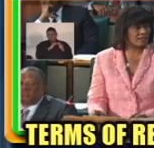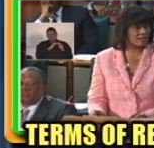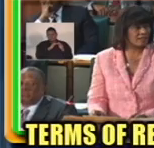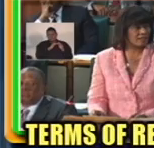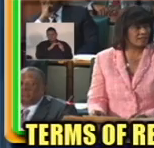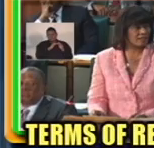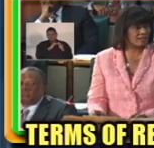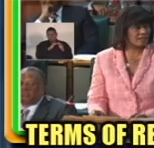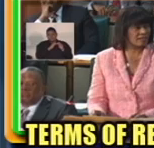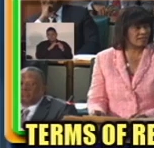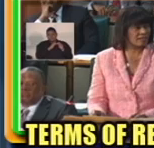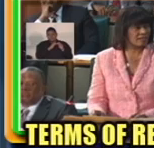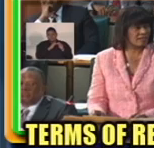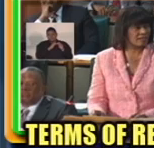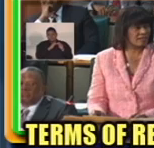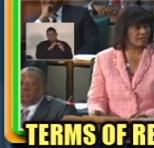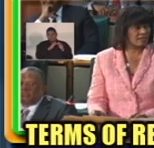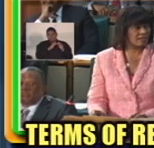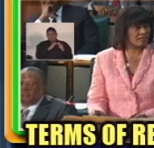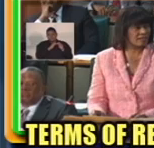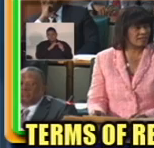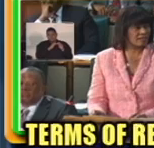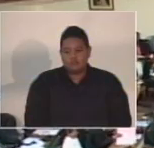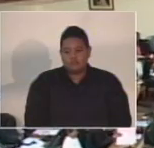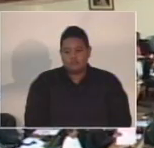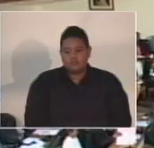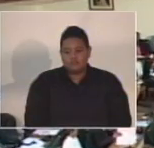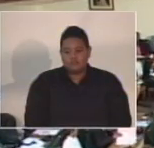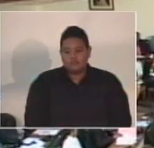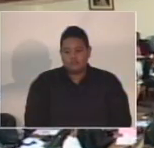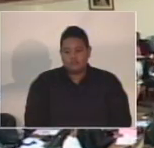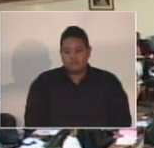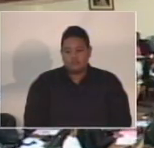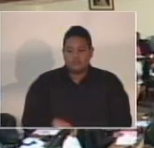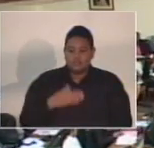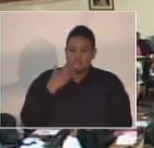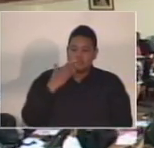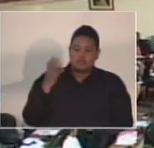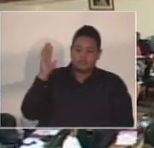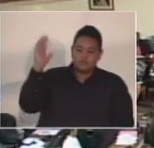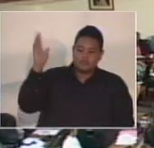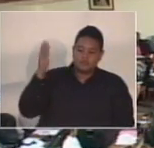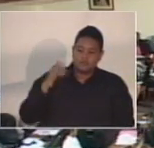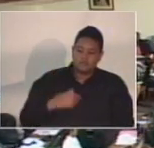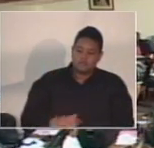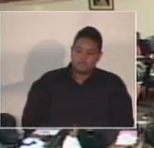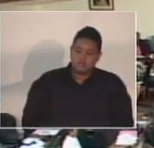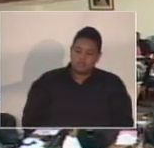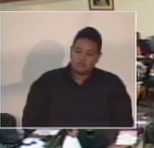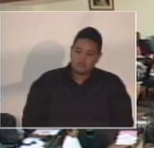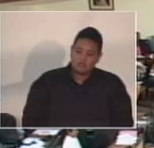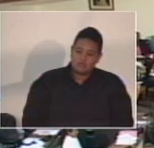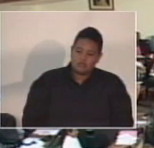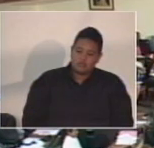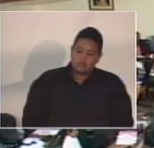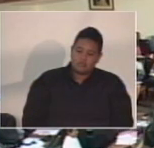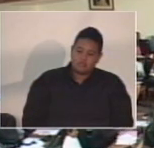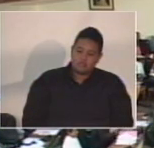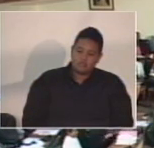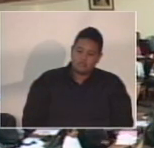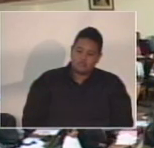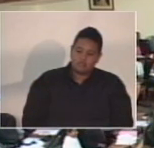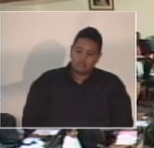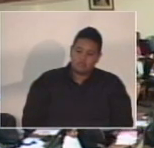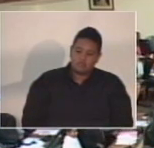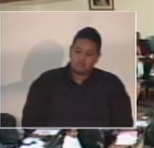recently established Electricity Sector Enterprise Team, eset. Prime Minister Portia Simpson-Miller told Parliament on Wednesday that the team should lead and